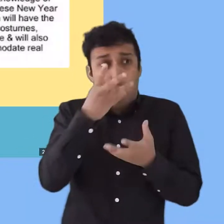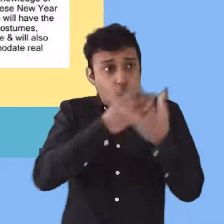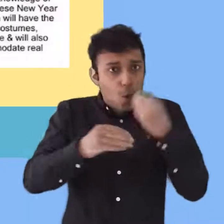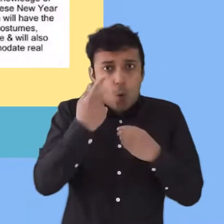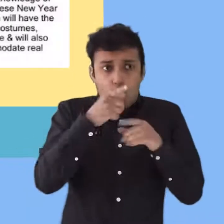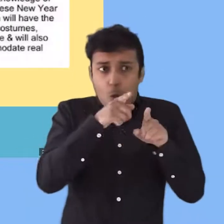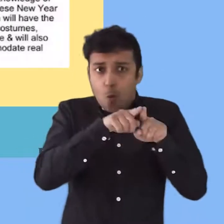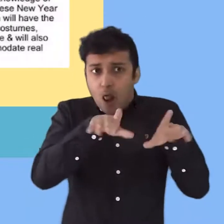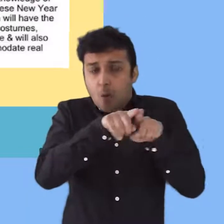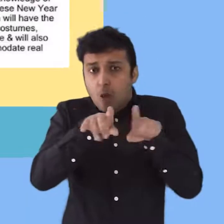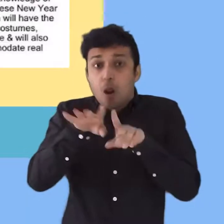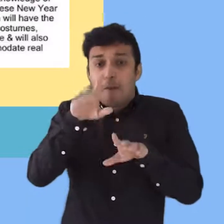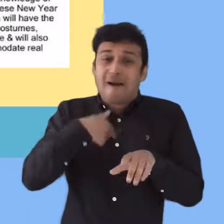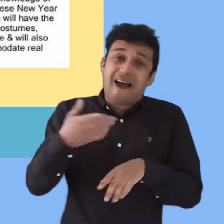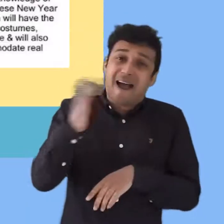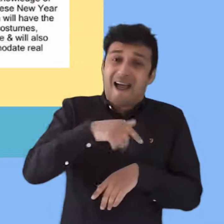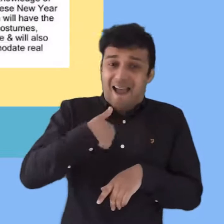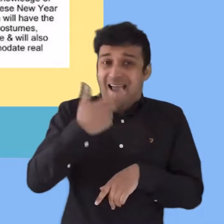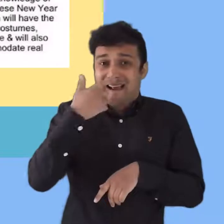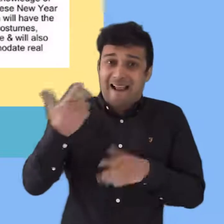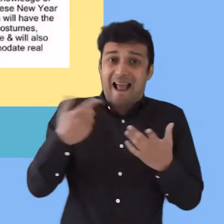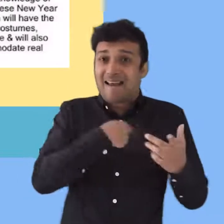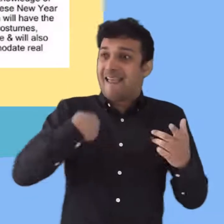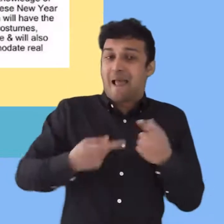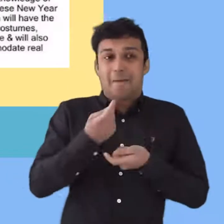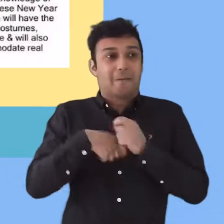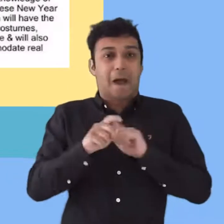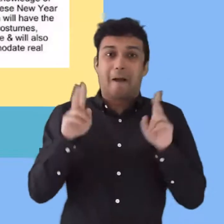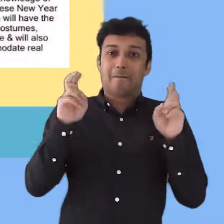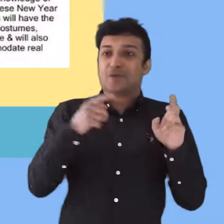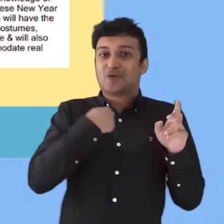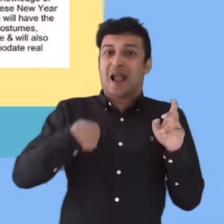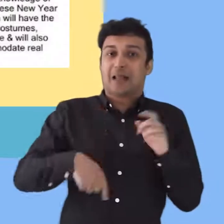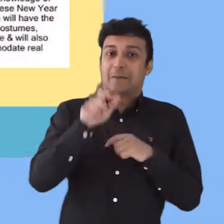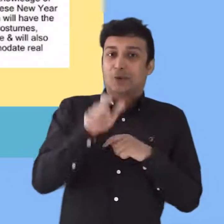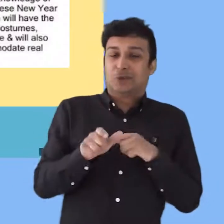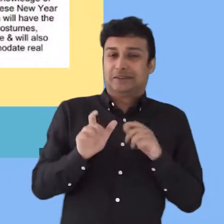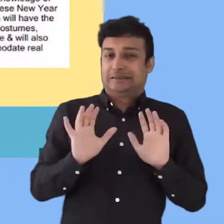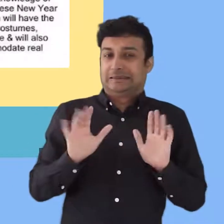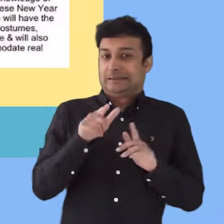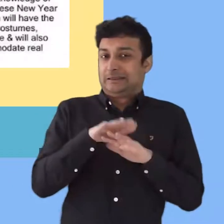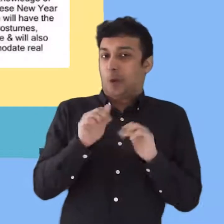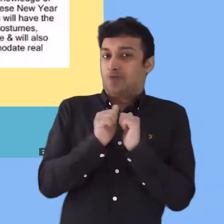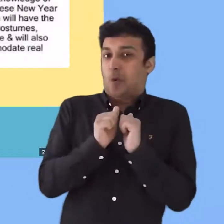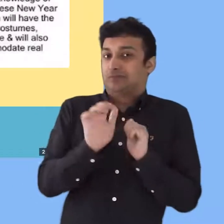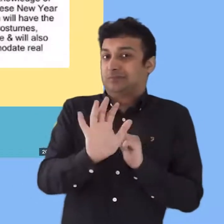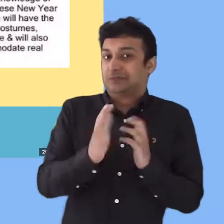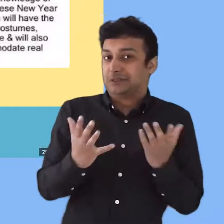get children to dress up as Chinese people. That's not really appropriate.